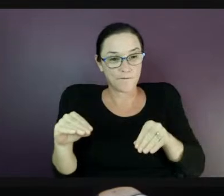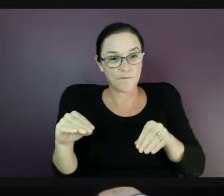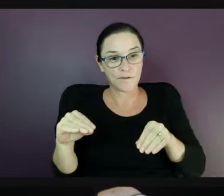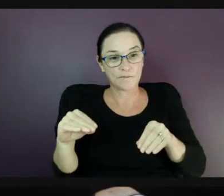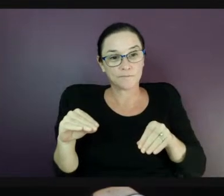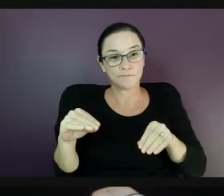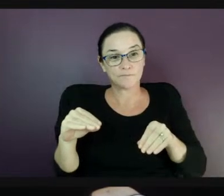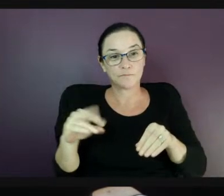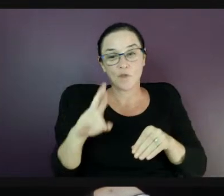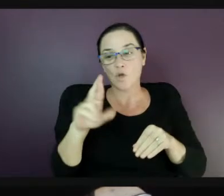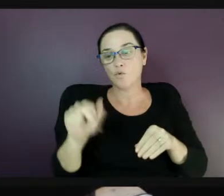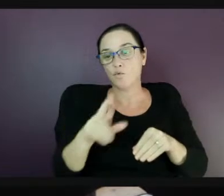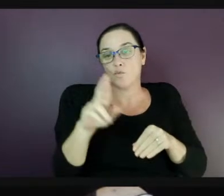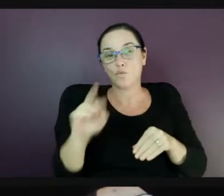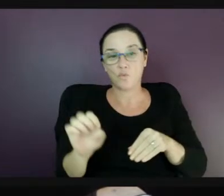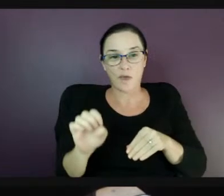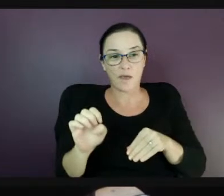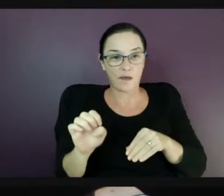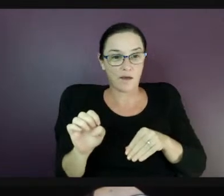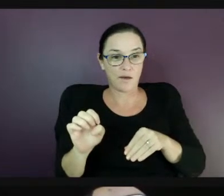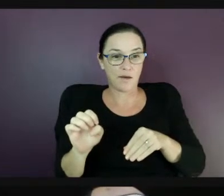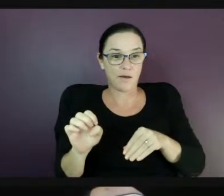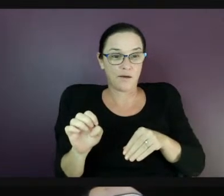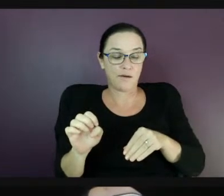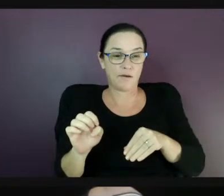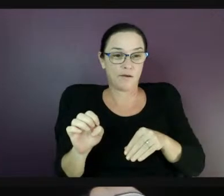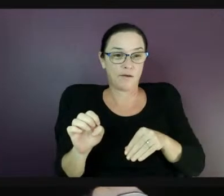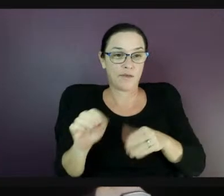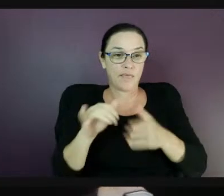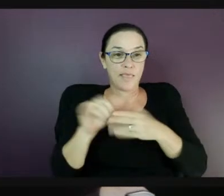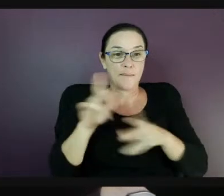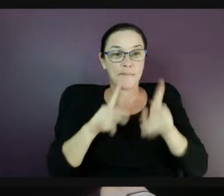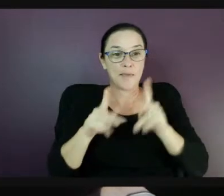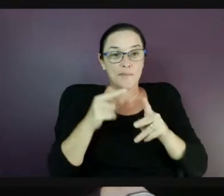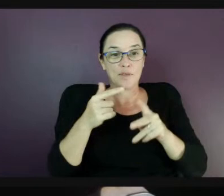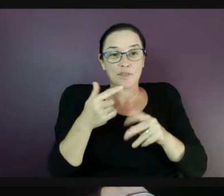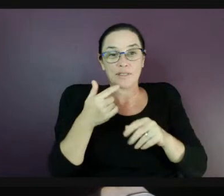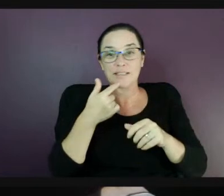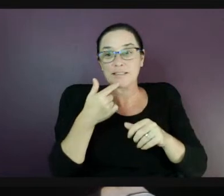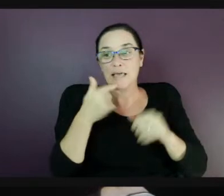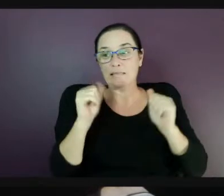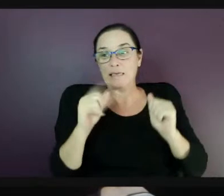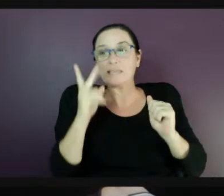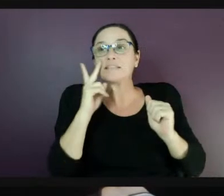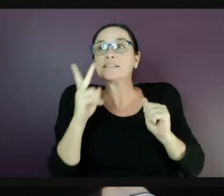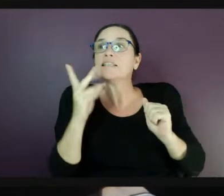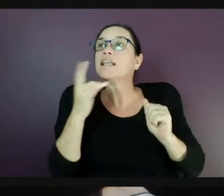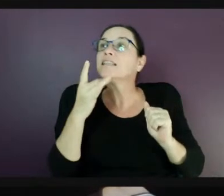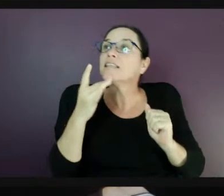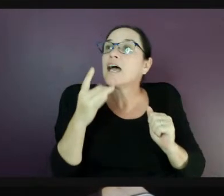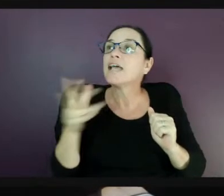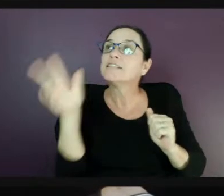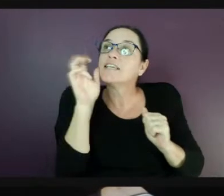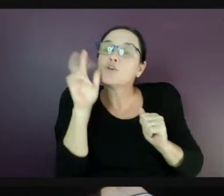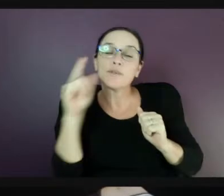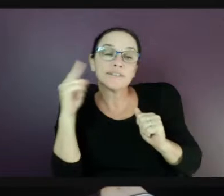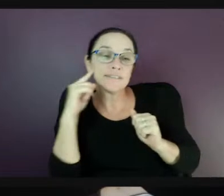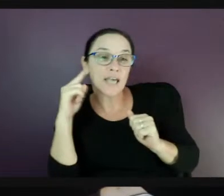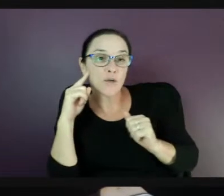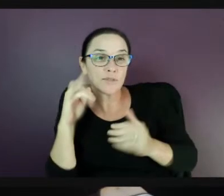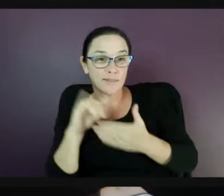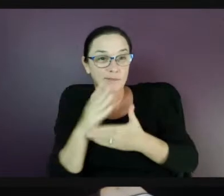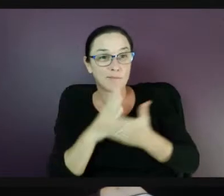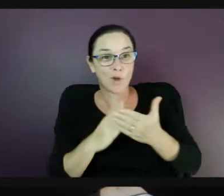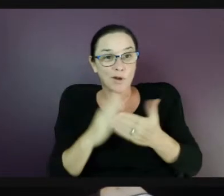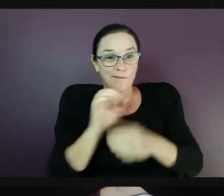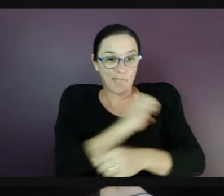Very rarely people actually mention seeing lights, hearing sounds. That's also part of the radiated energy they don't